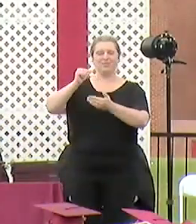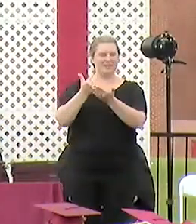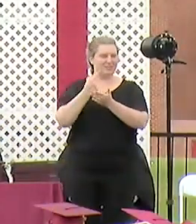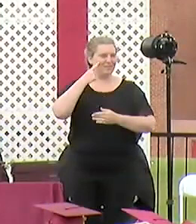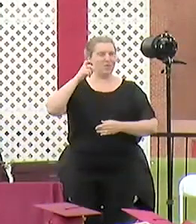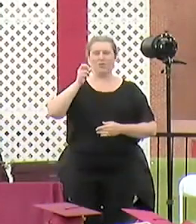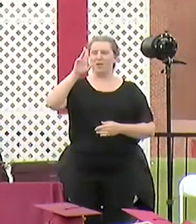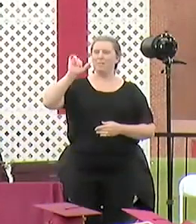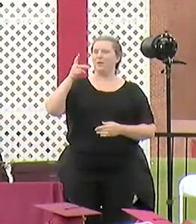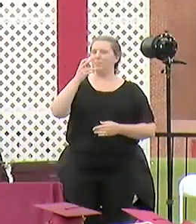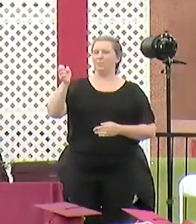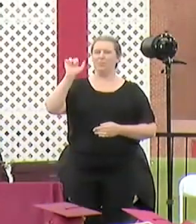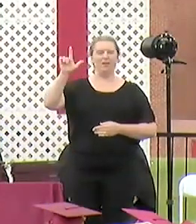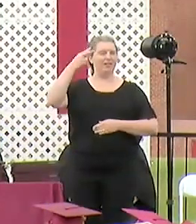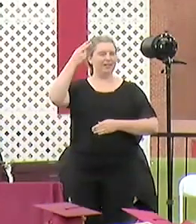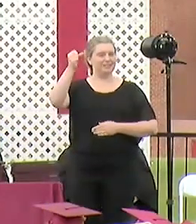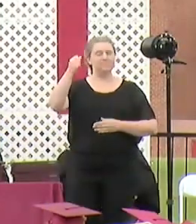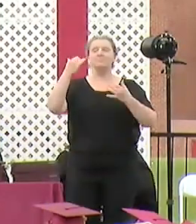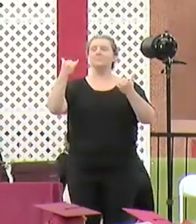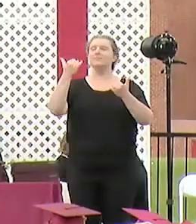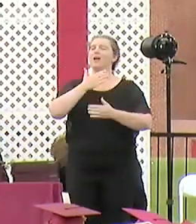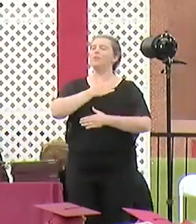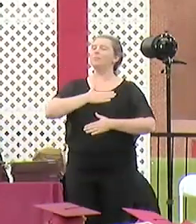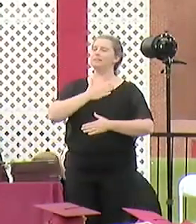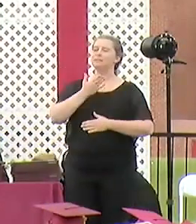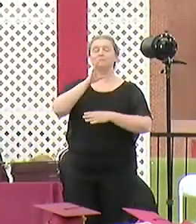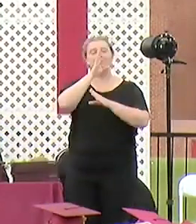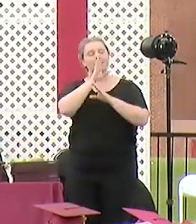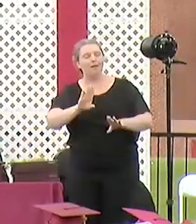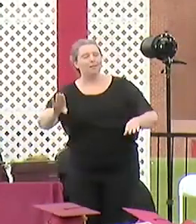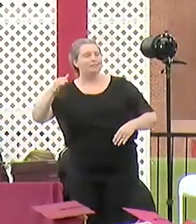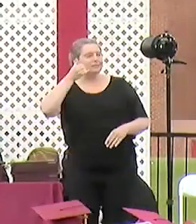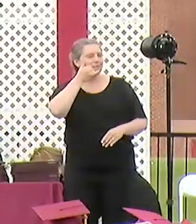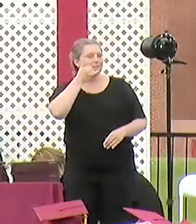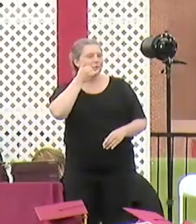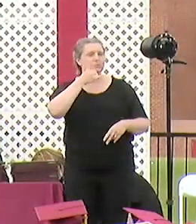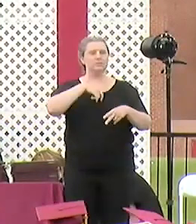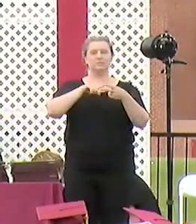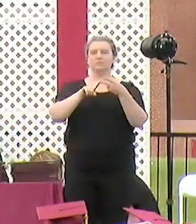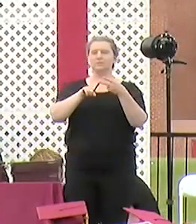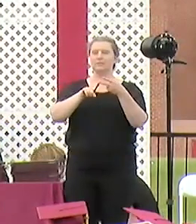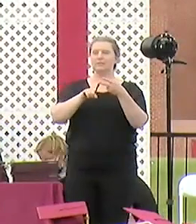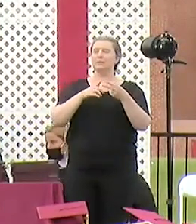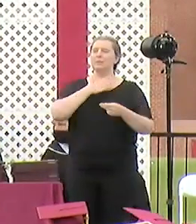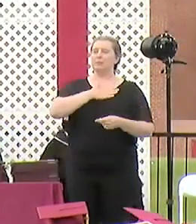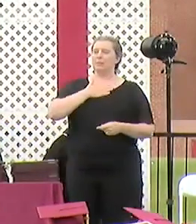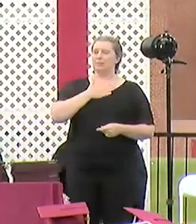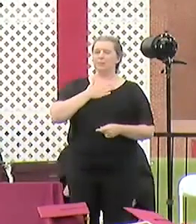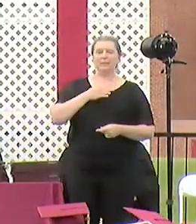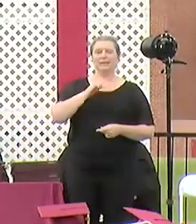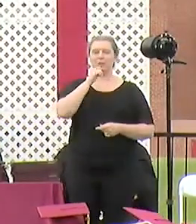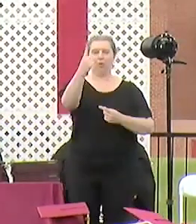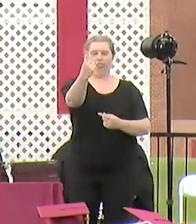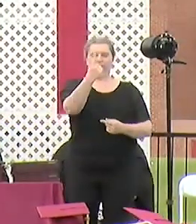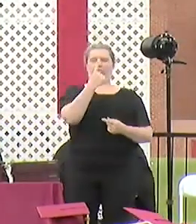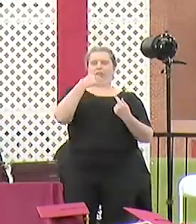High School. At this time, we kindly ask that you silence all cell phones. Please abstain from approaching the graduates during